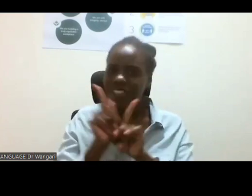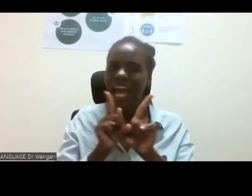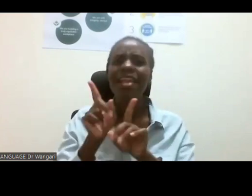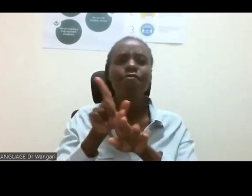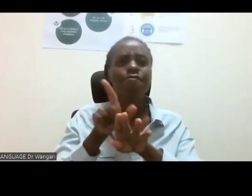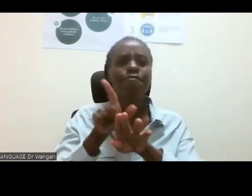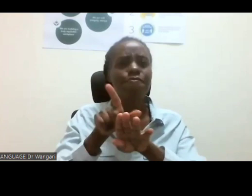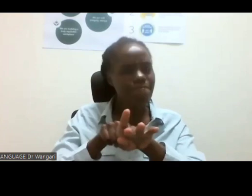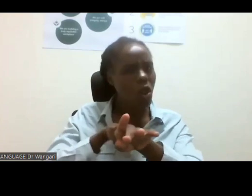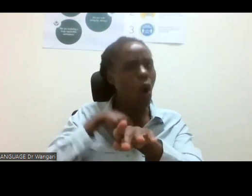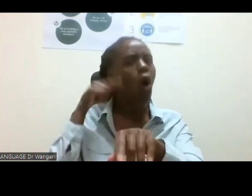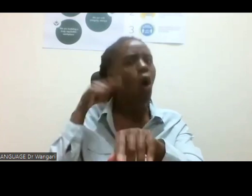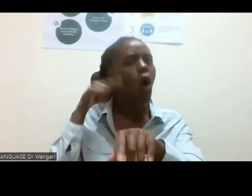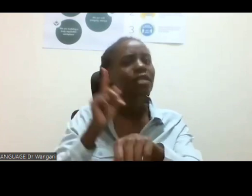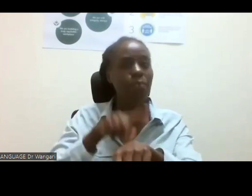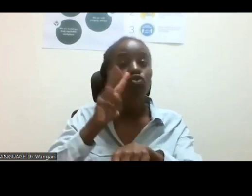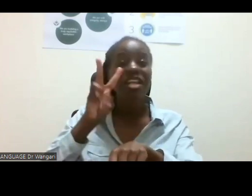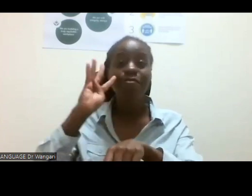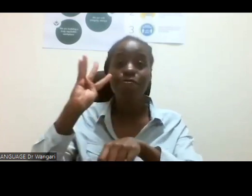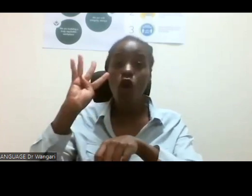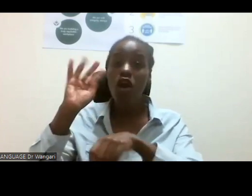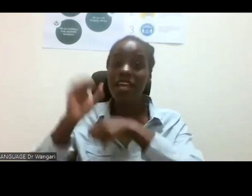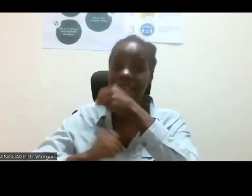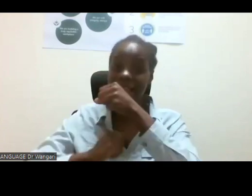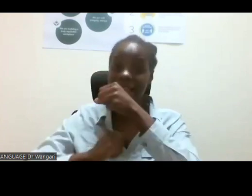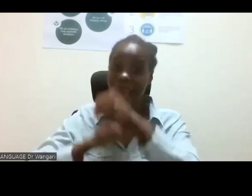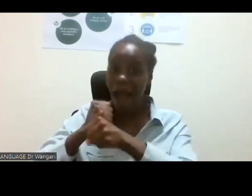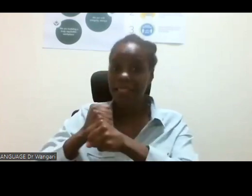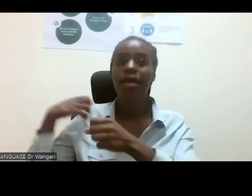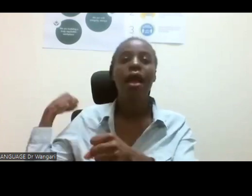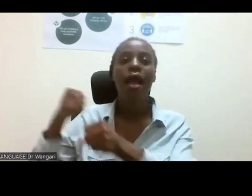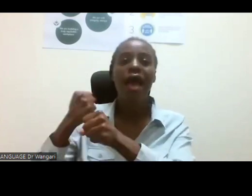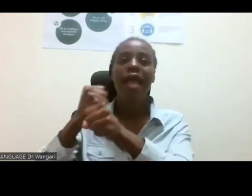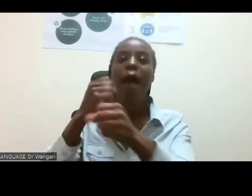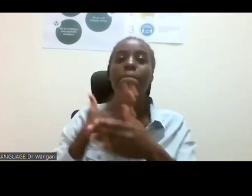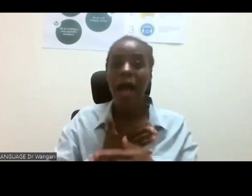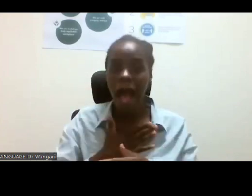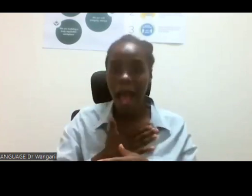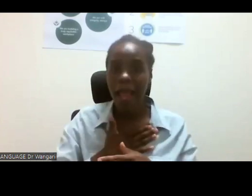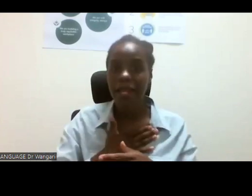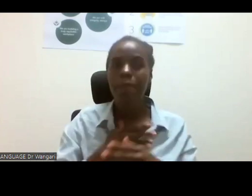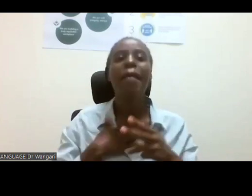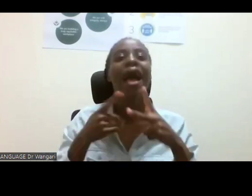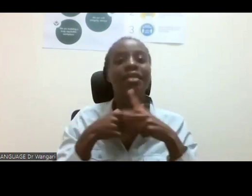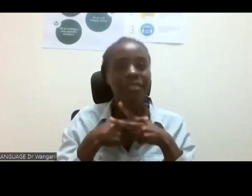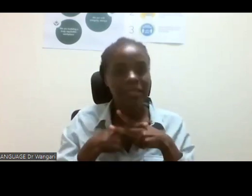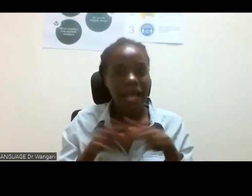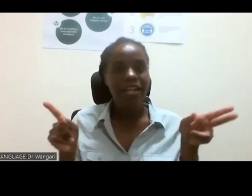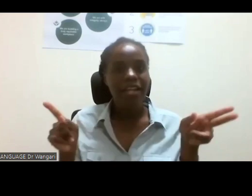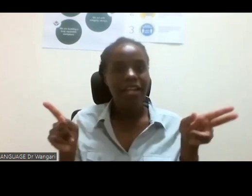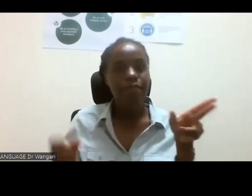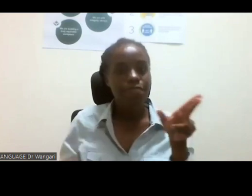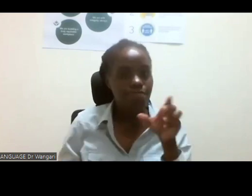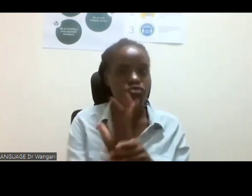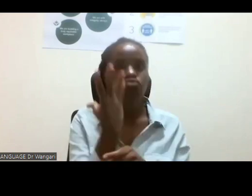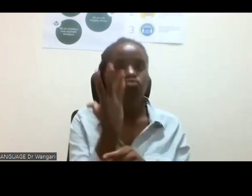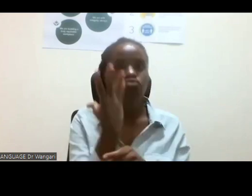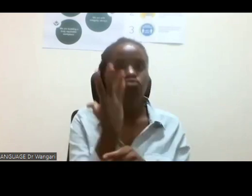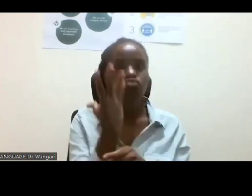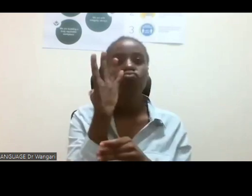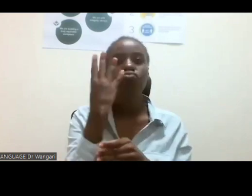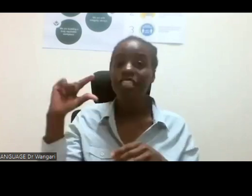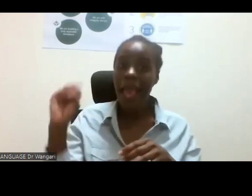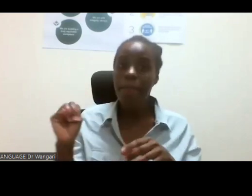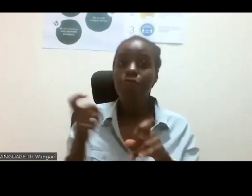this space for the last 24 years. And I started the FGM activity from Mandera,